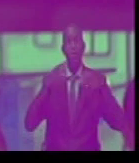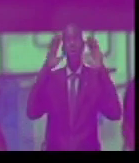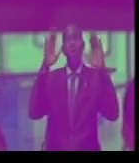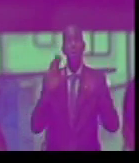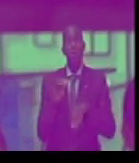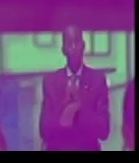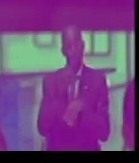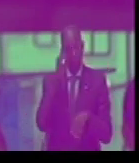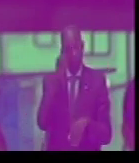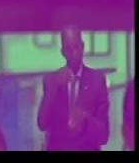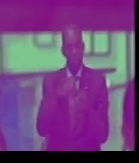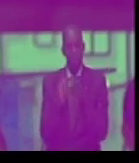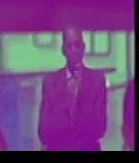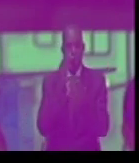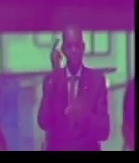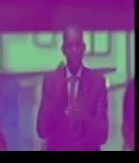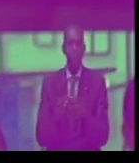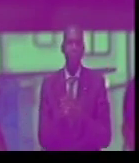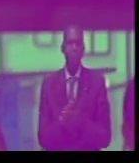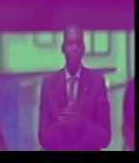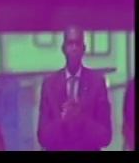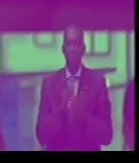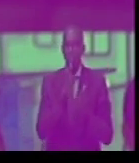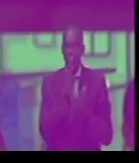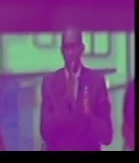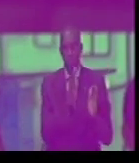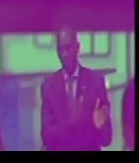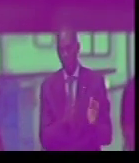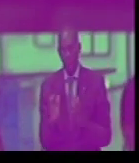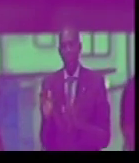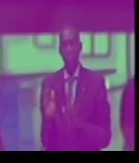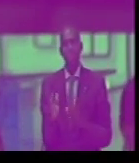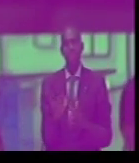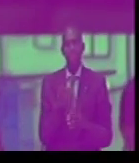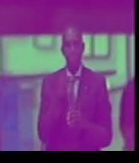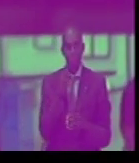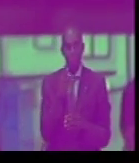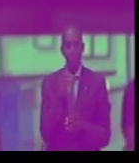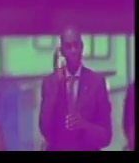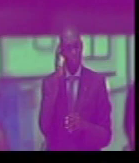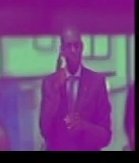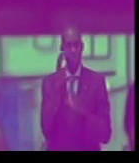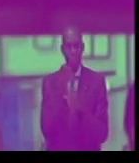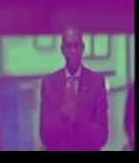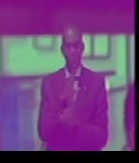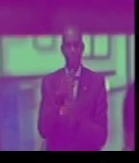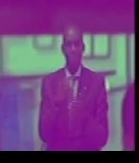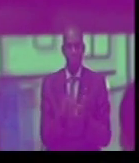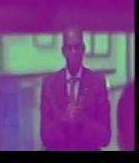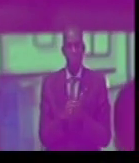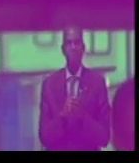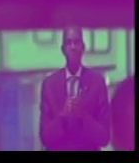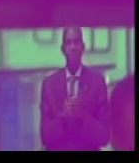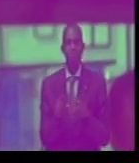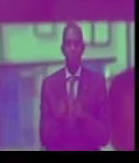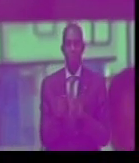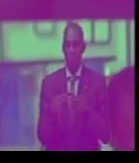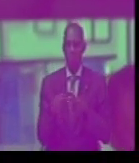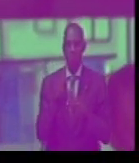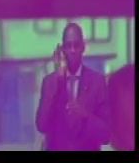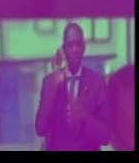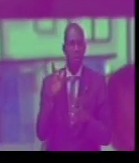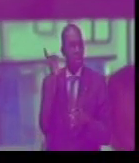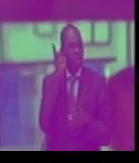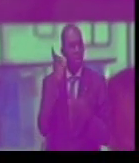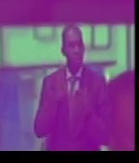life, miracle for you in Jesus' name. Miracle for you in Jesus' name. Check yourself. We are waiting for you.